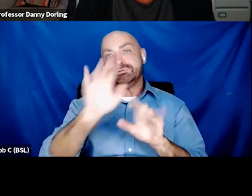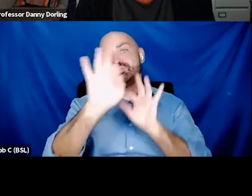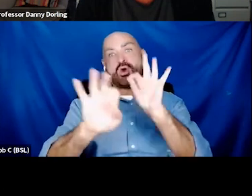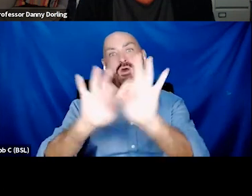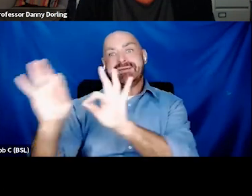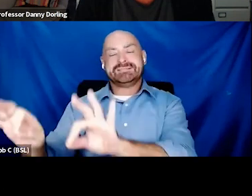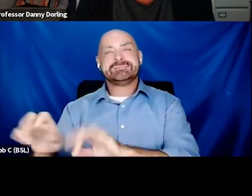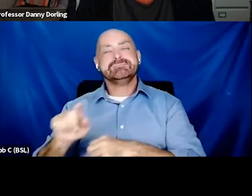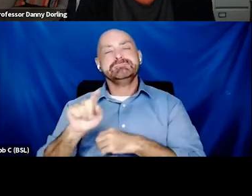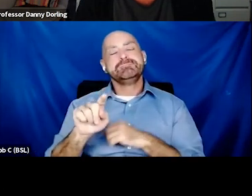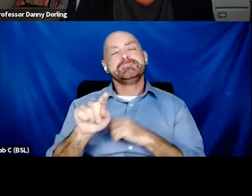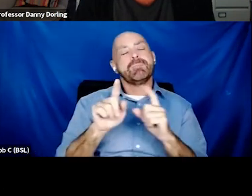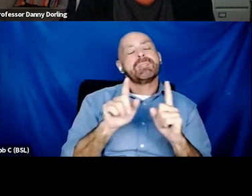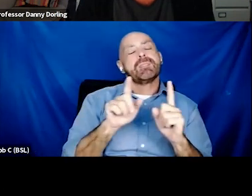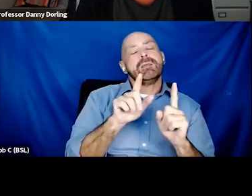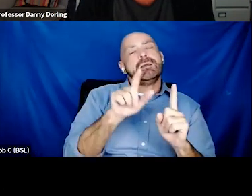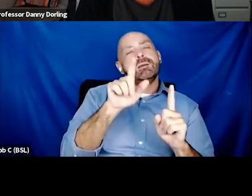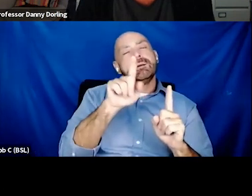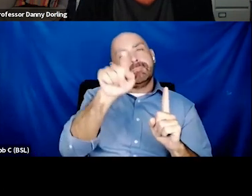People who've met